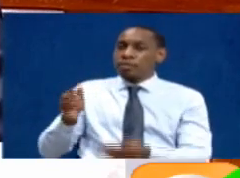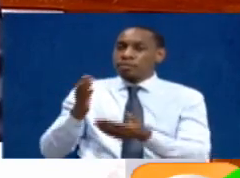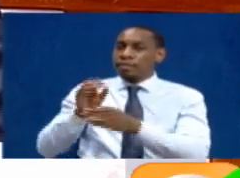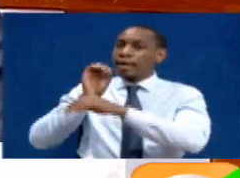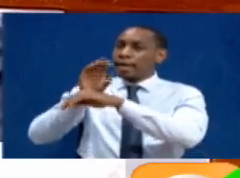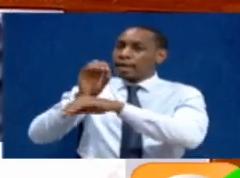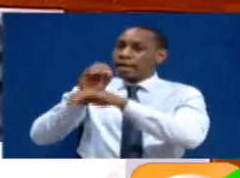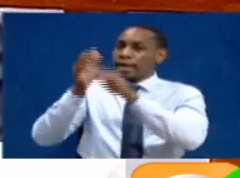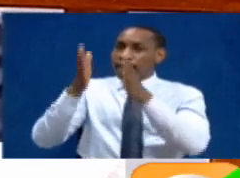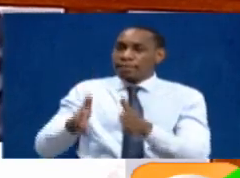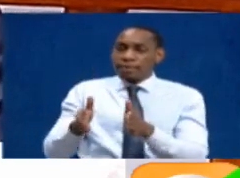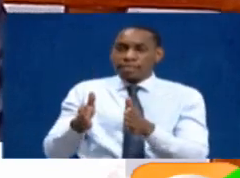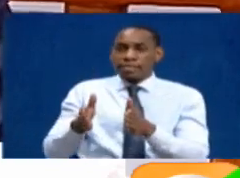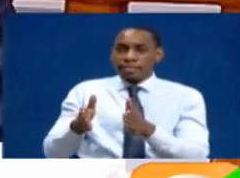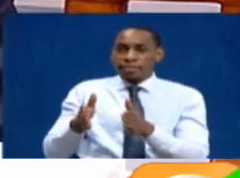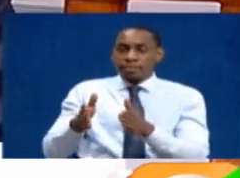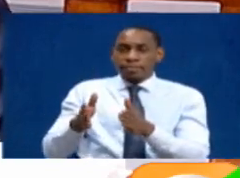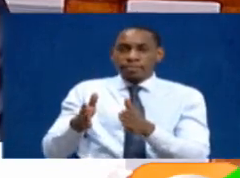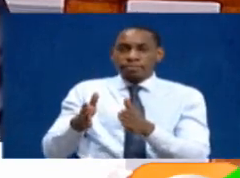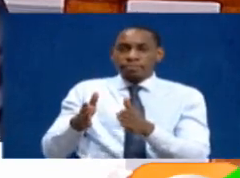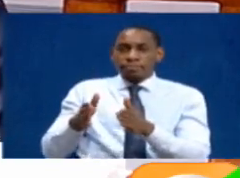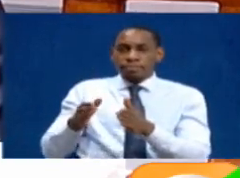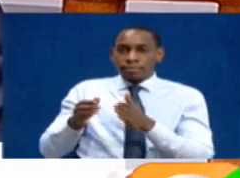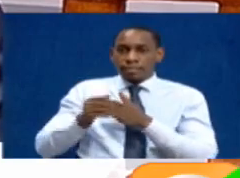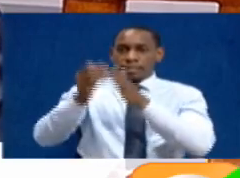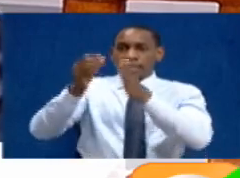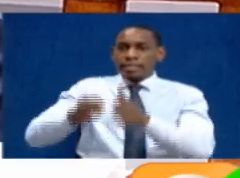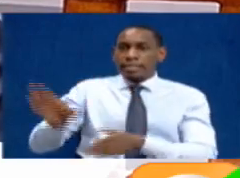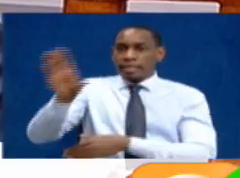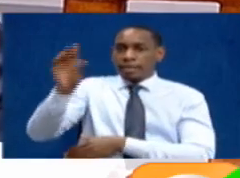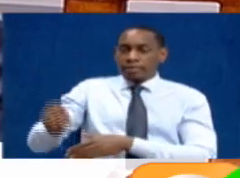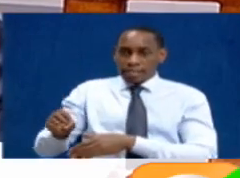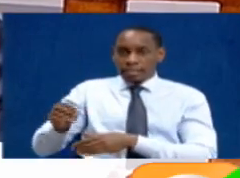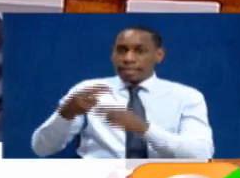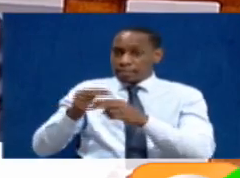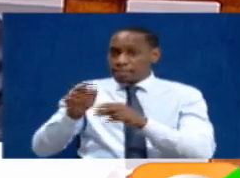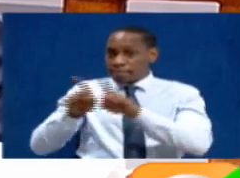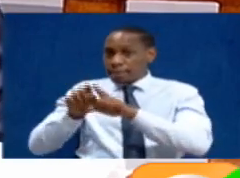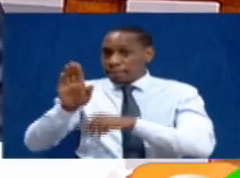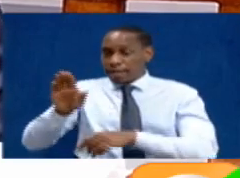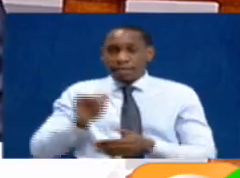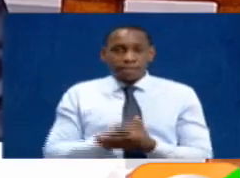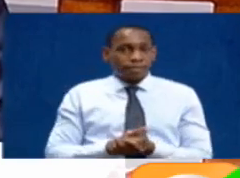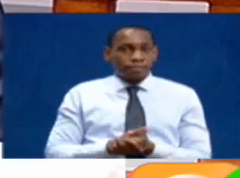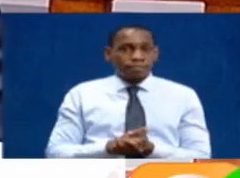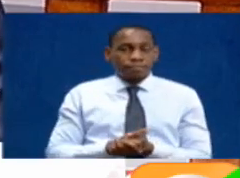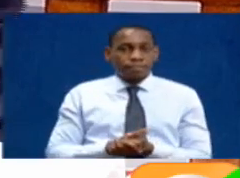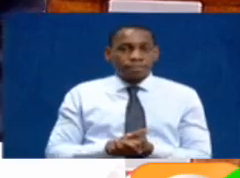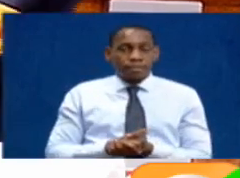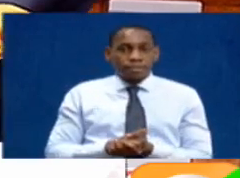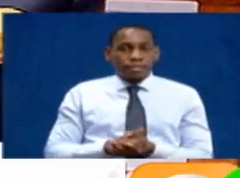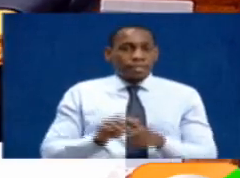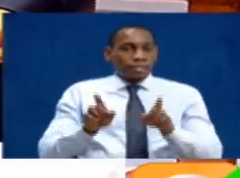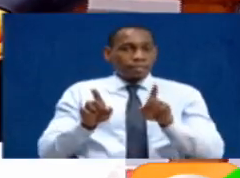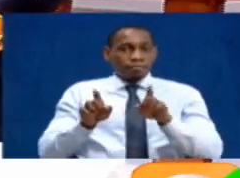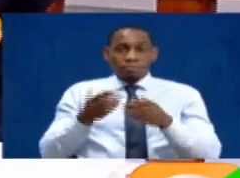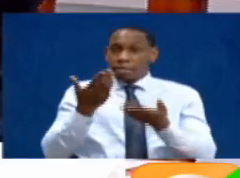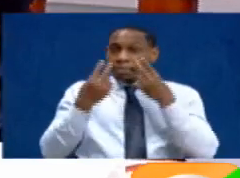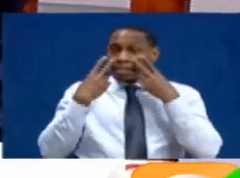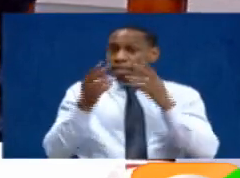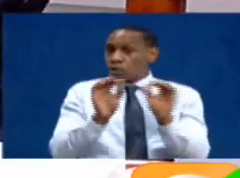advisor of all leaders on the continent of Africa, the Koinange, the name you carry. It's not an easy person. You might not have seen